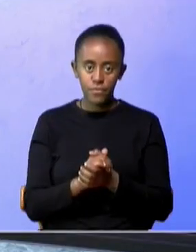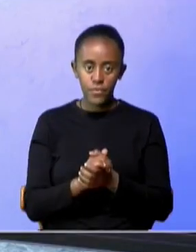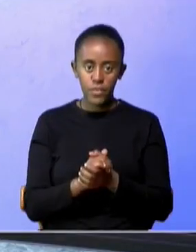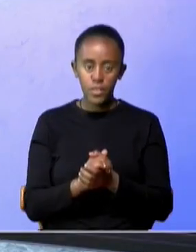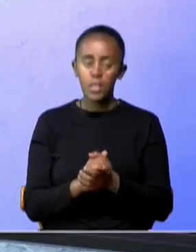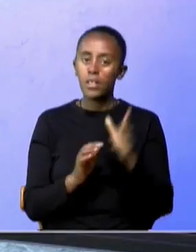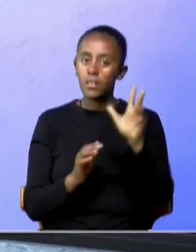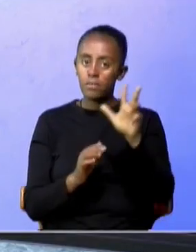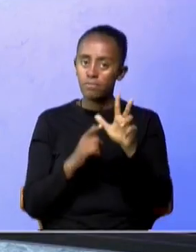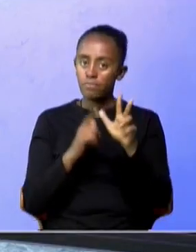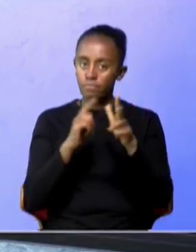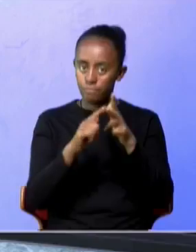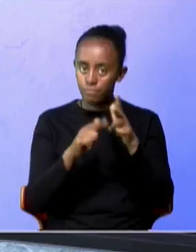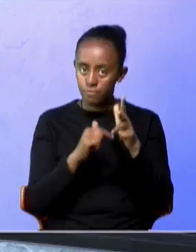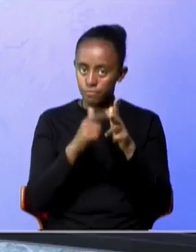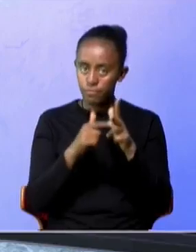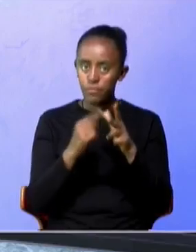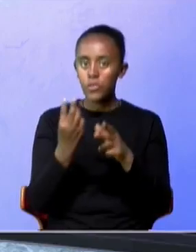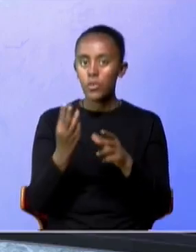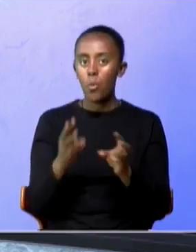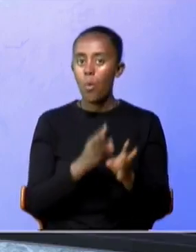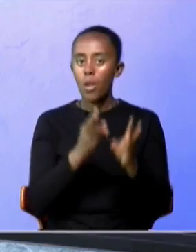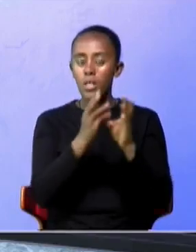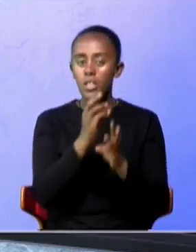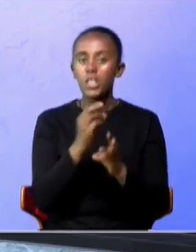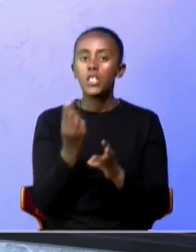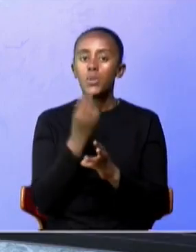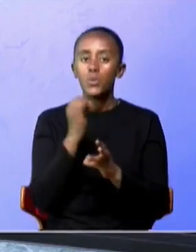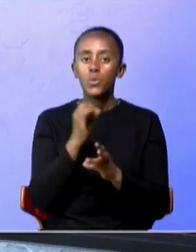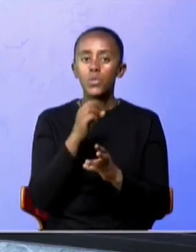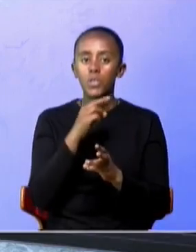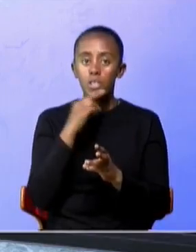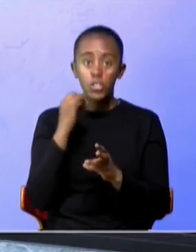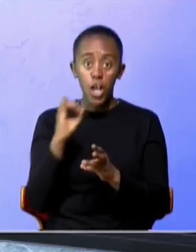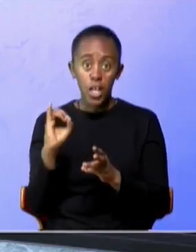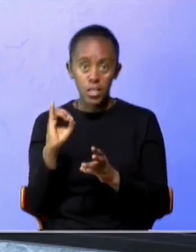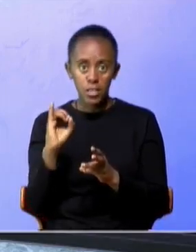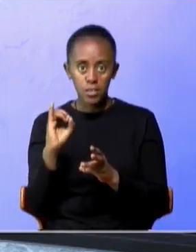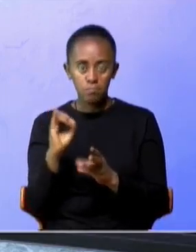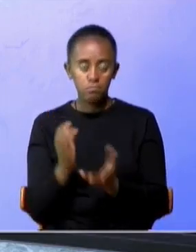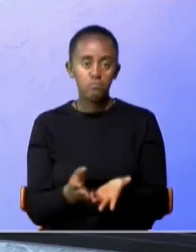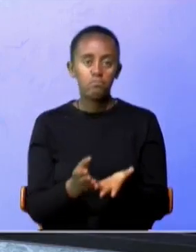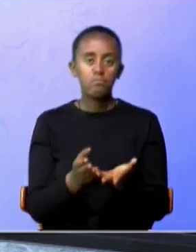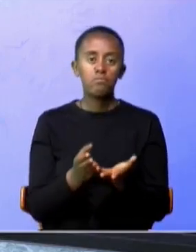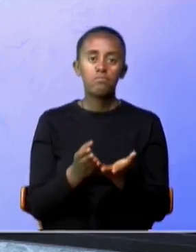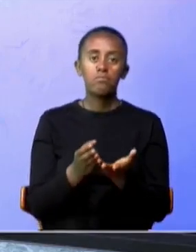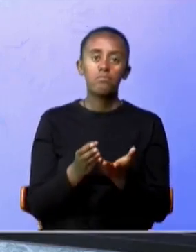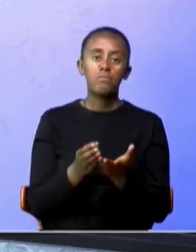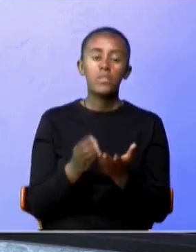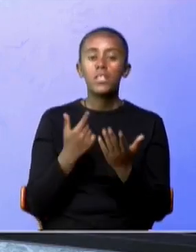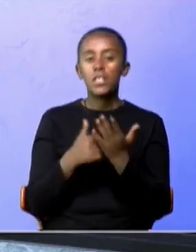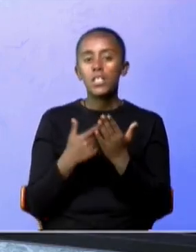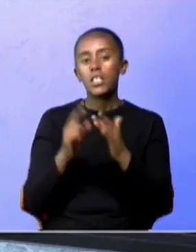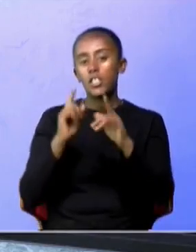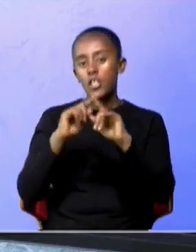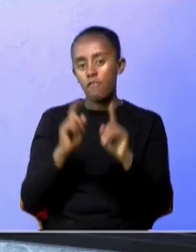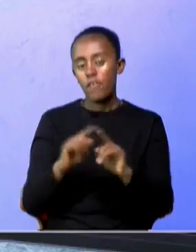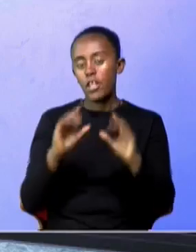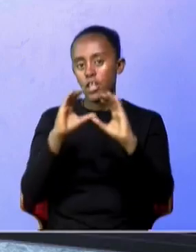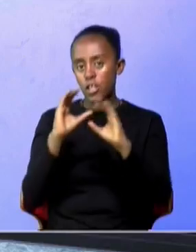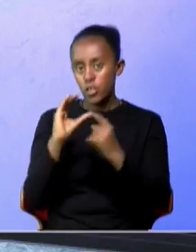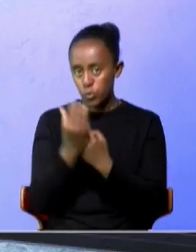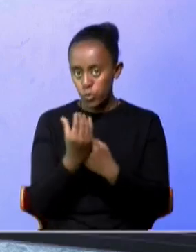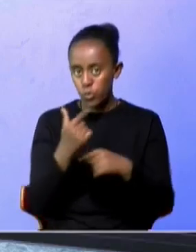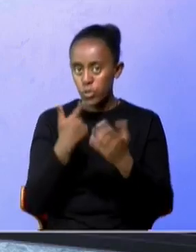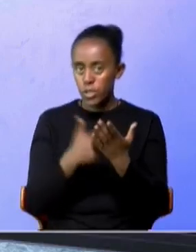three ways in which we could use gerund. And we also could use it in different situations. But